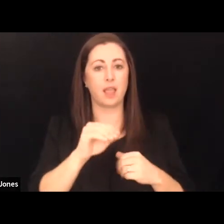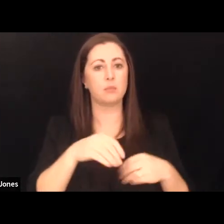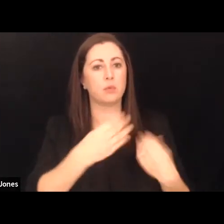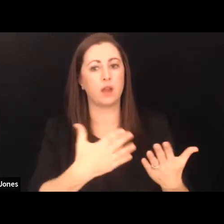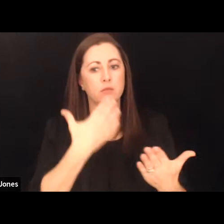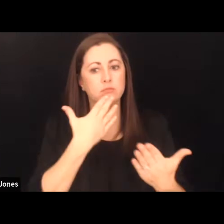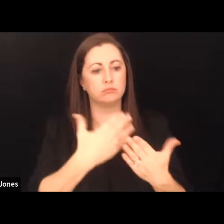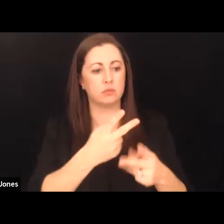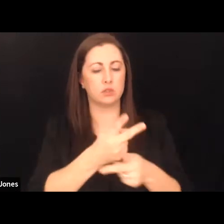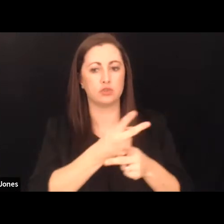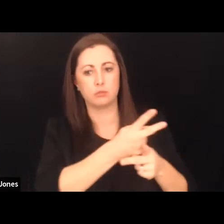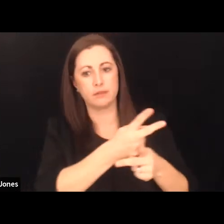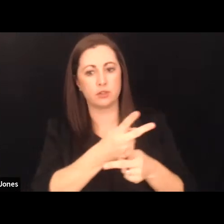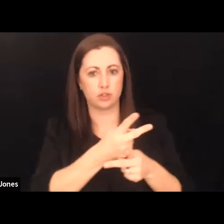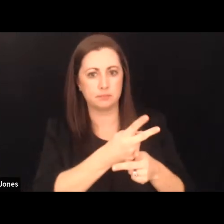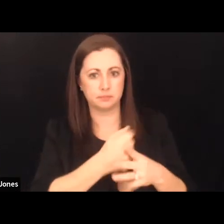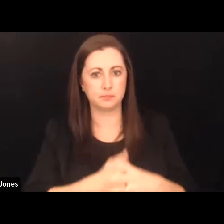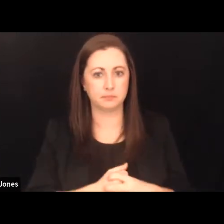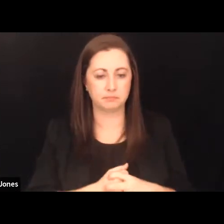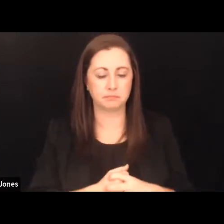And the third is,